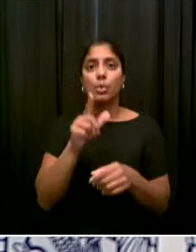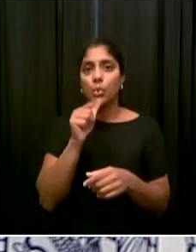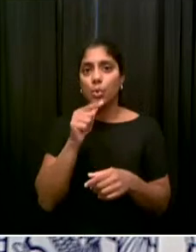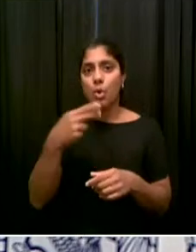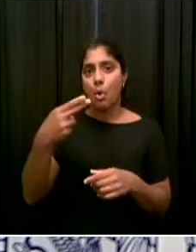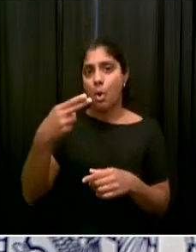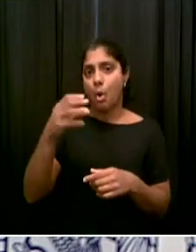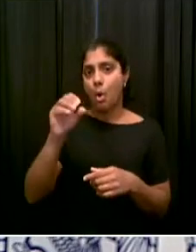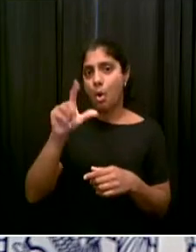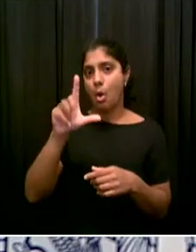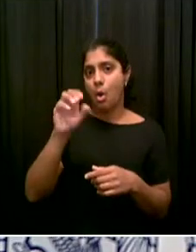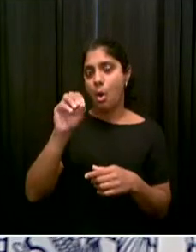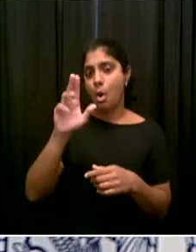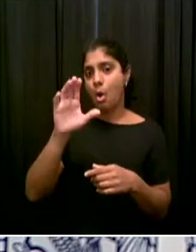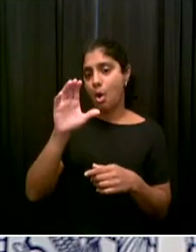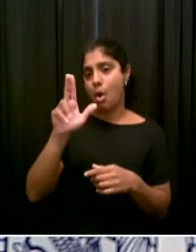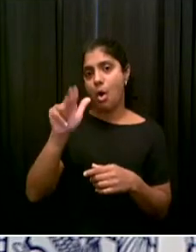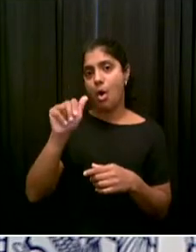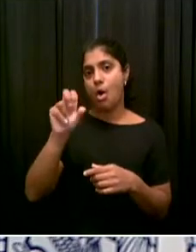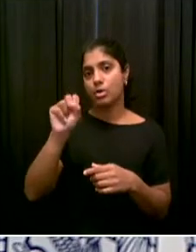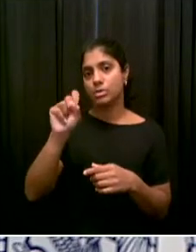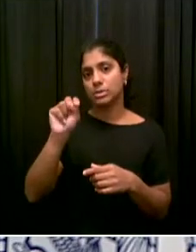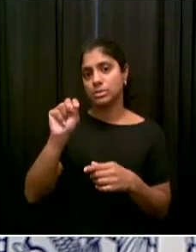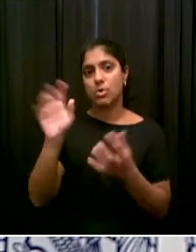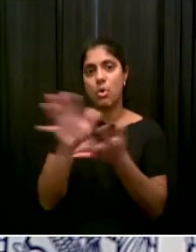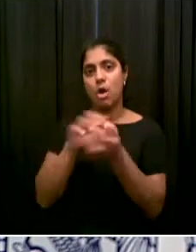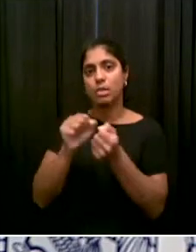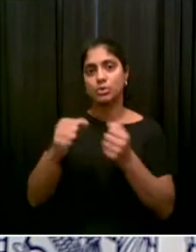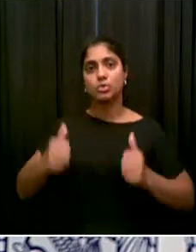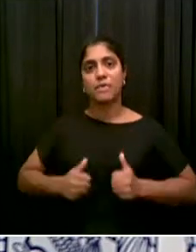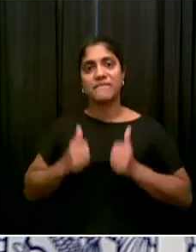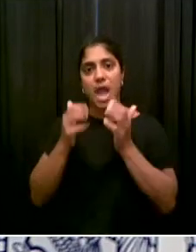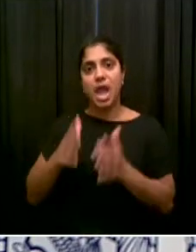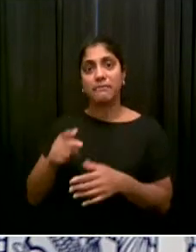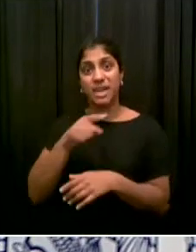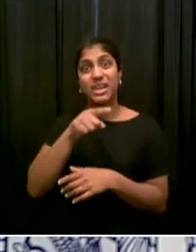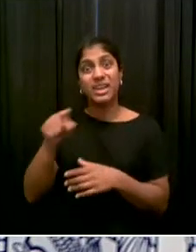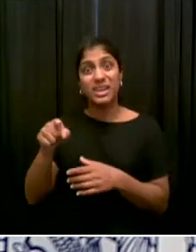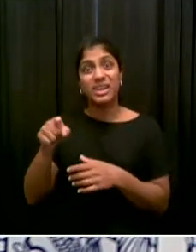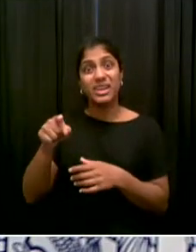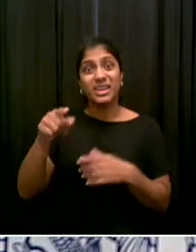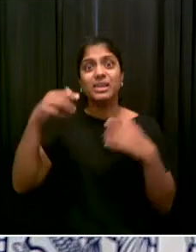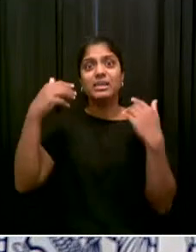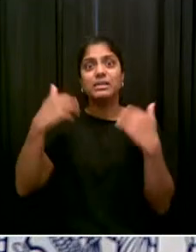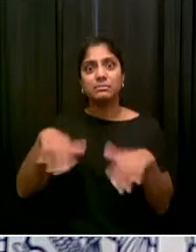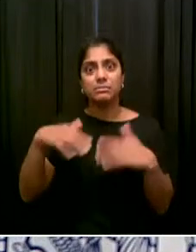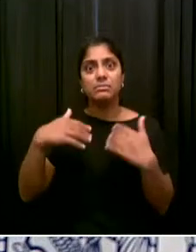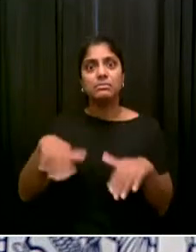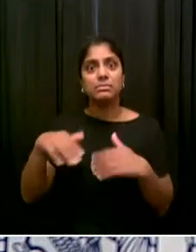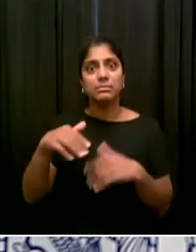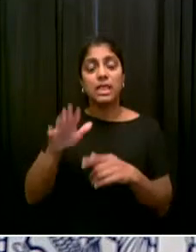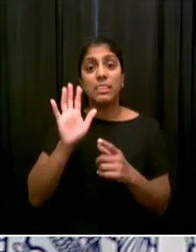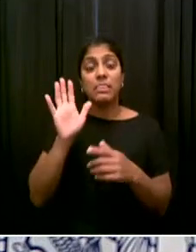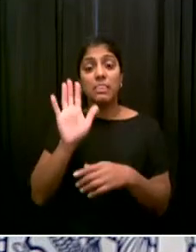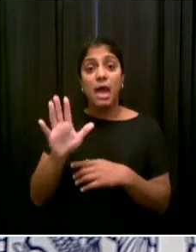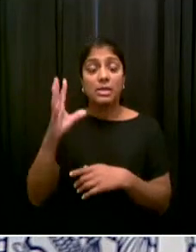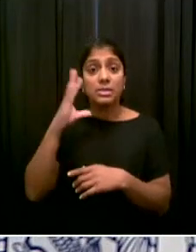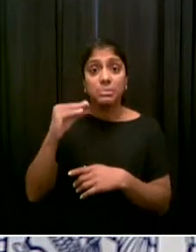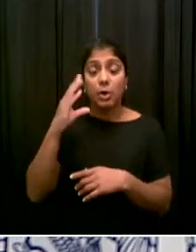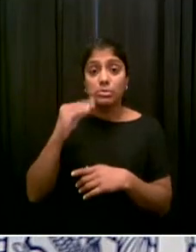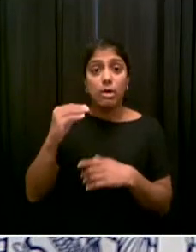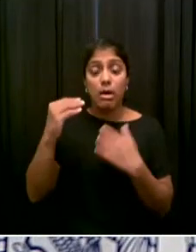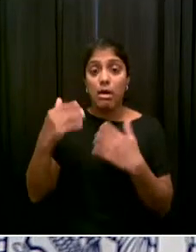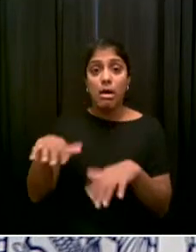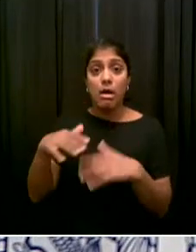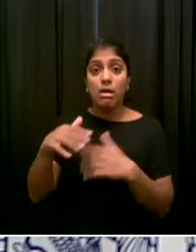showed strength and faith, and now COVID was the danger confronting them. We had to reach them. Rabbi Miller is one of the leaders